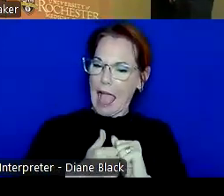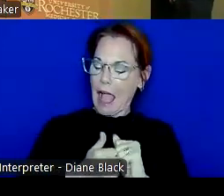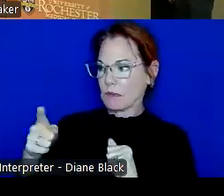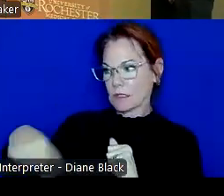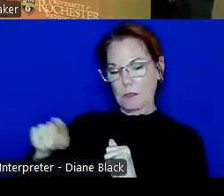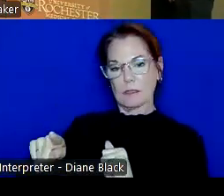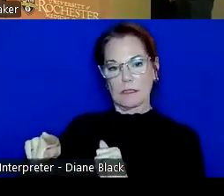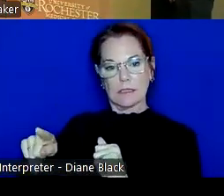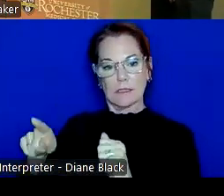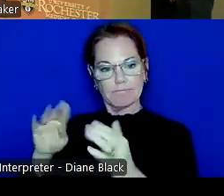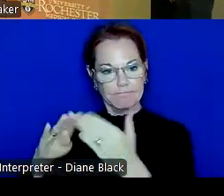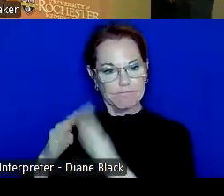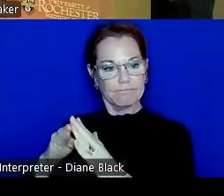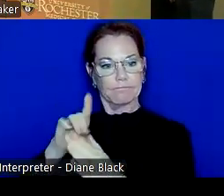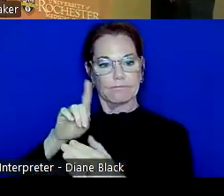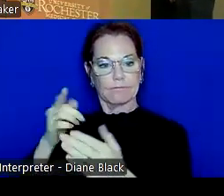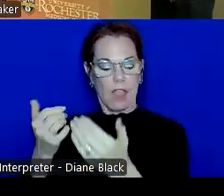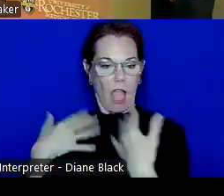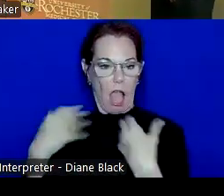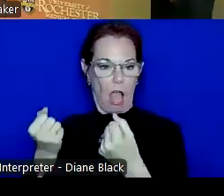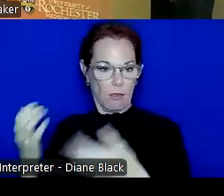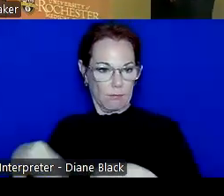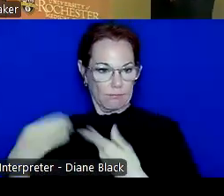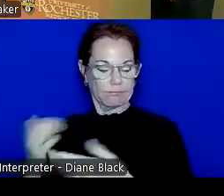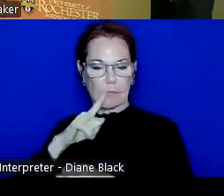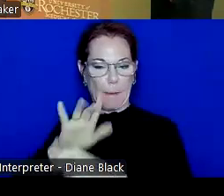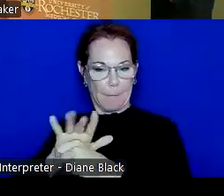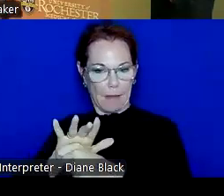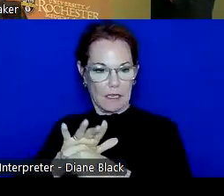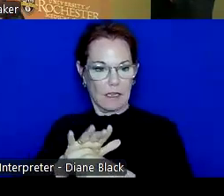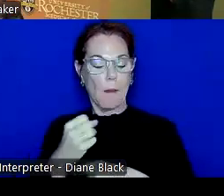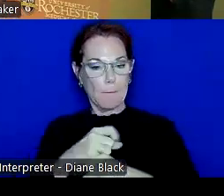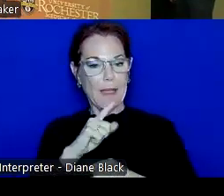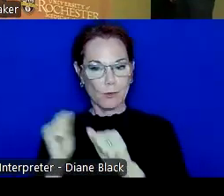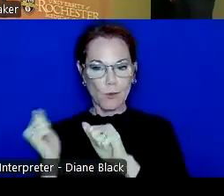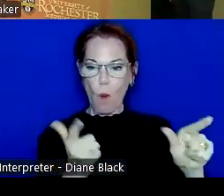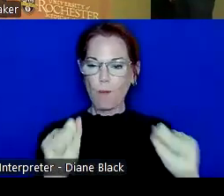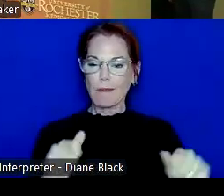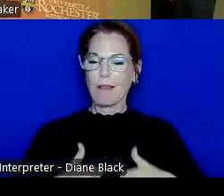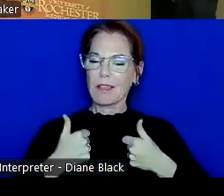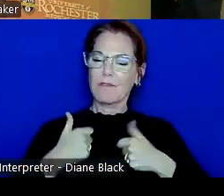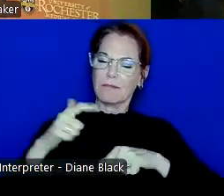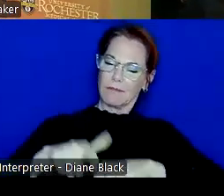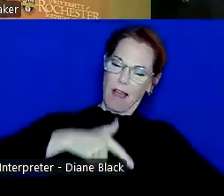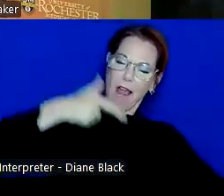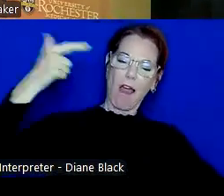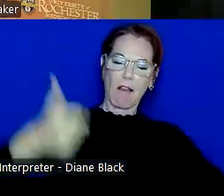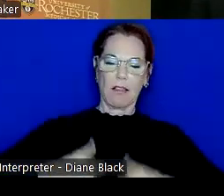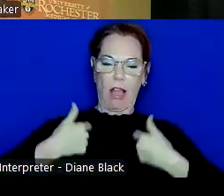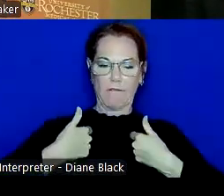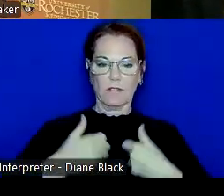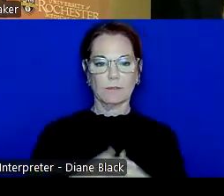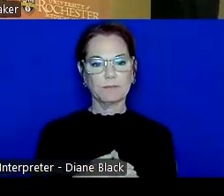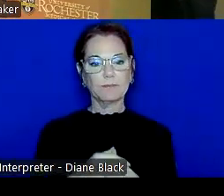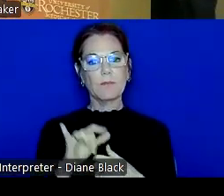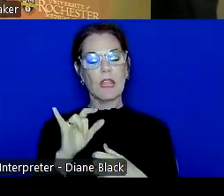measures and immediate action to ensure that everyone is able to live a long and healthy life. So if we really